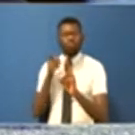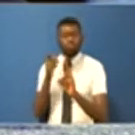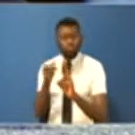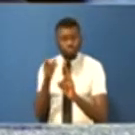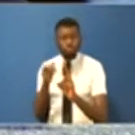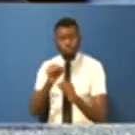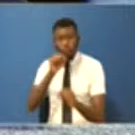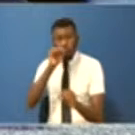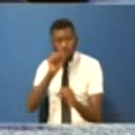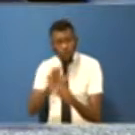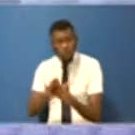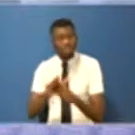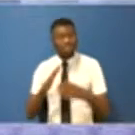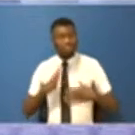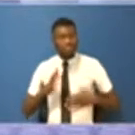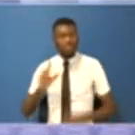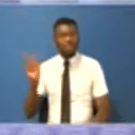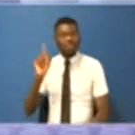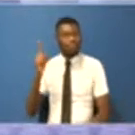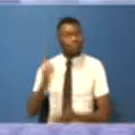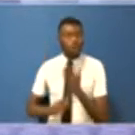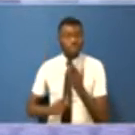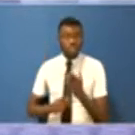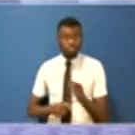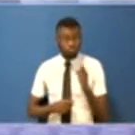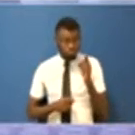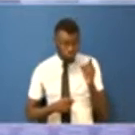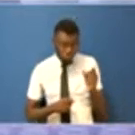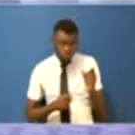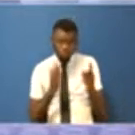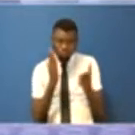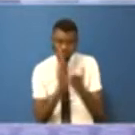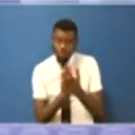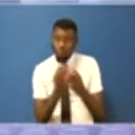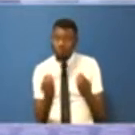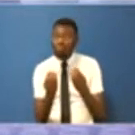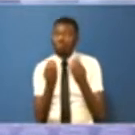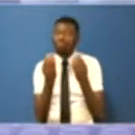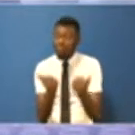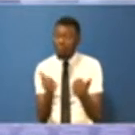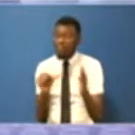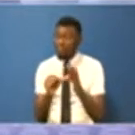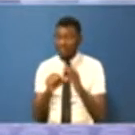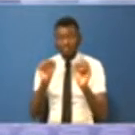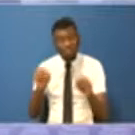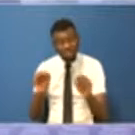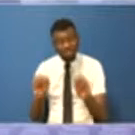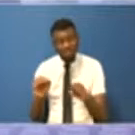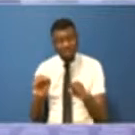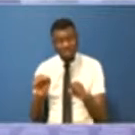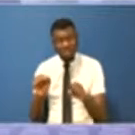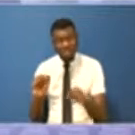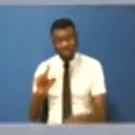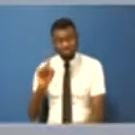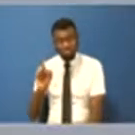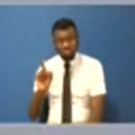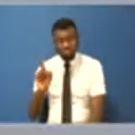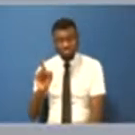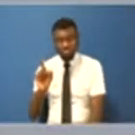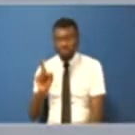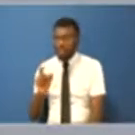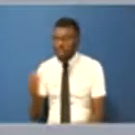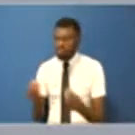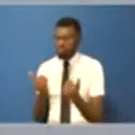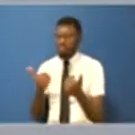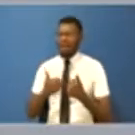you give residents who are watching you tonight that you have the solutions to the problems that they are facing in kenya's capital i have